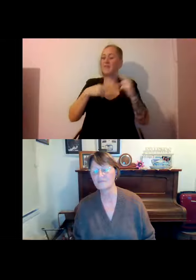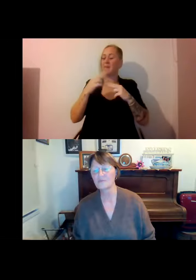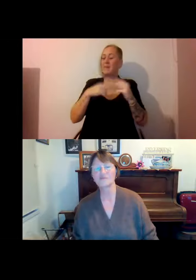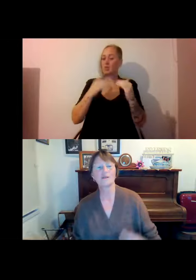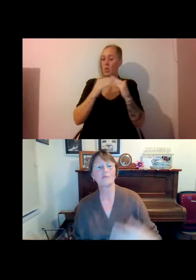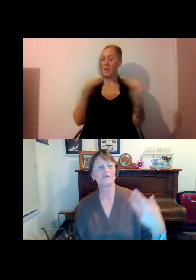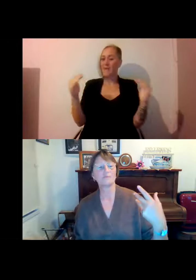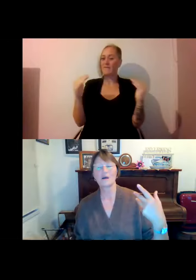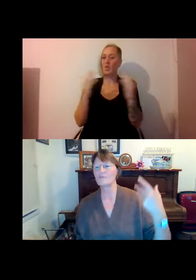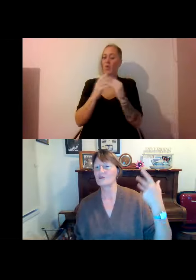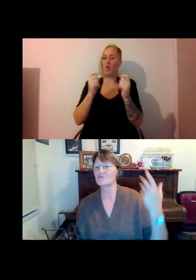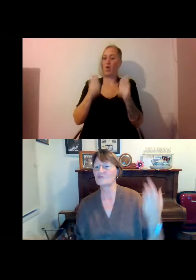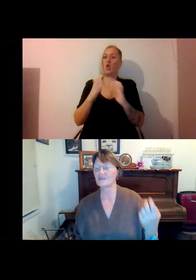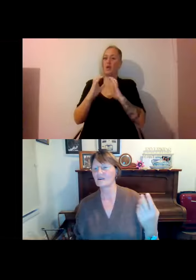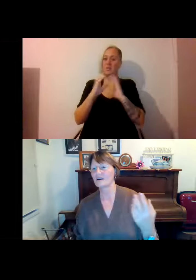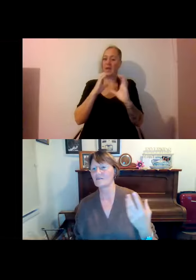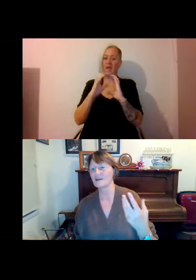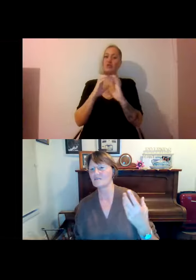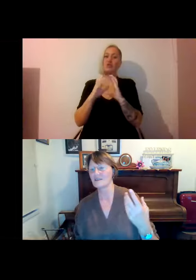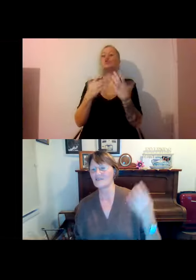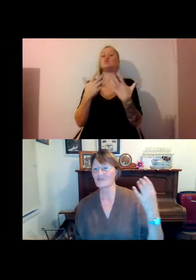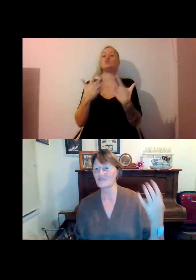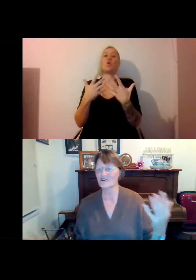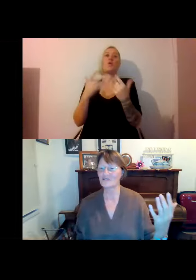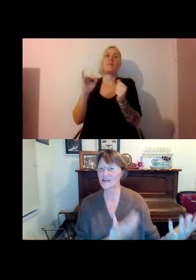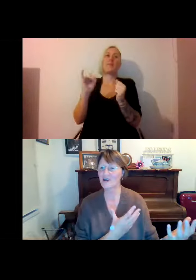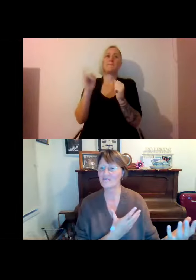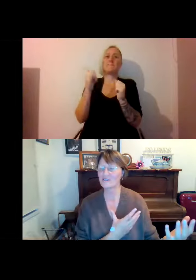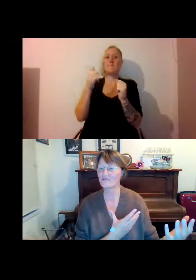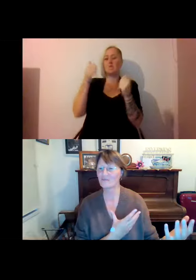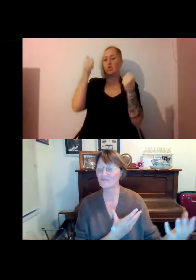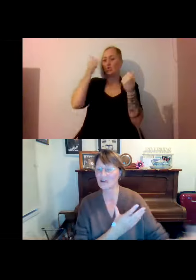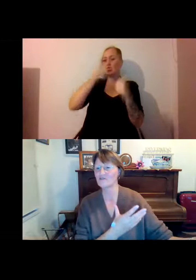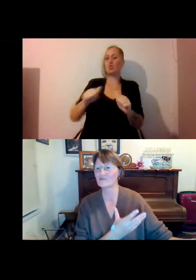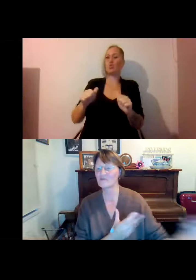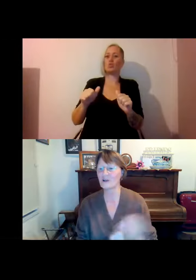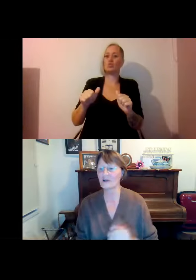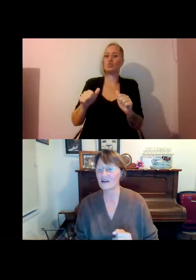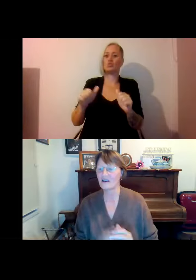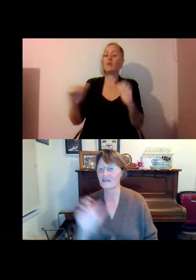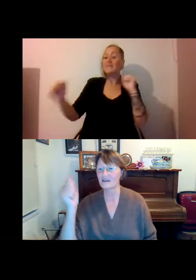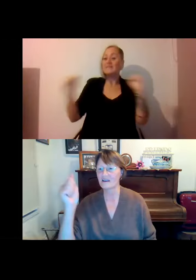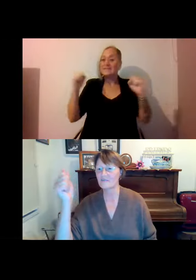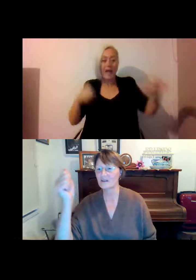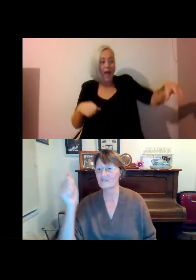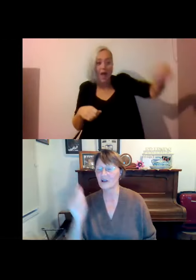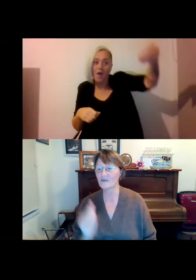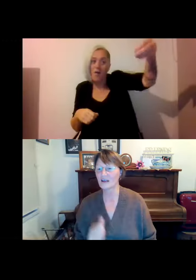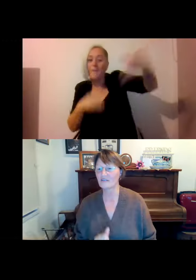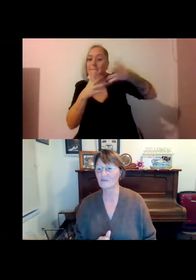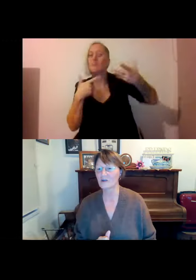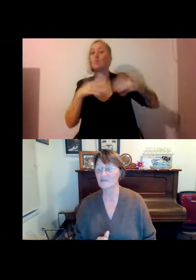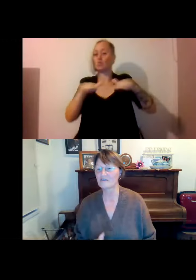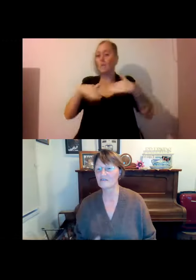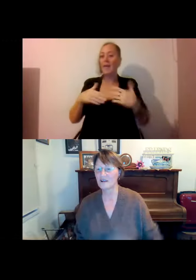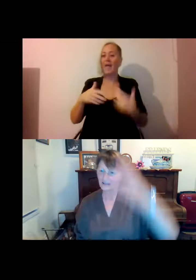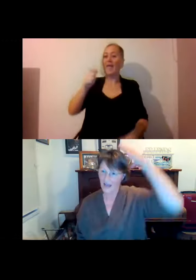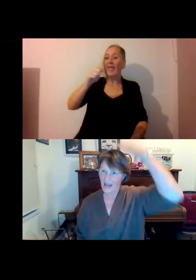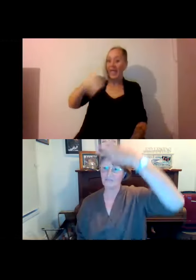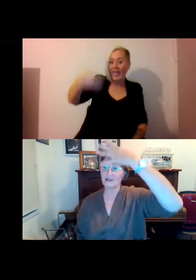communication. So they might be using, understand that, you know, the towel means we're going swimming, the key means we're going out in the